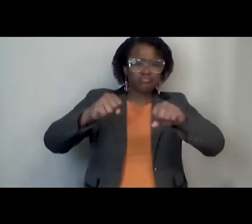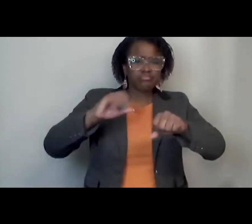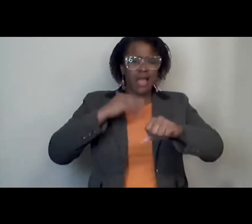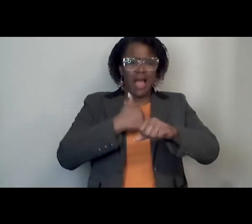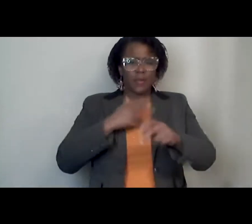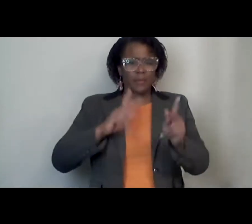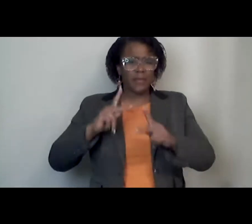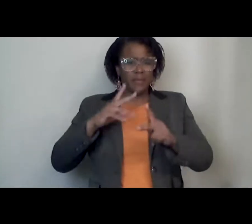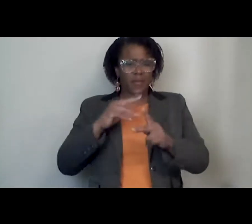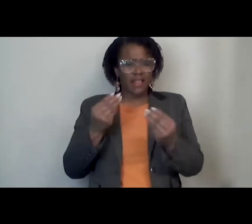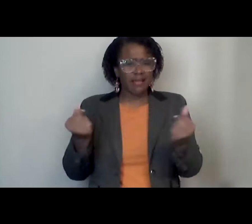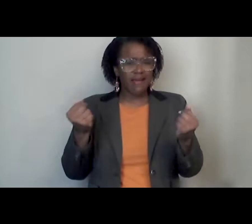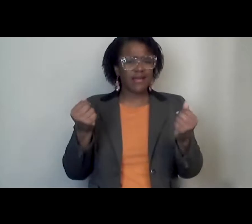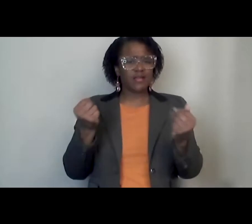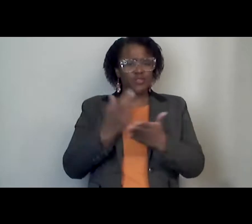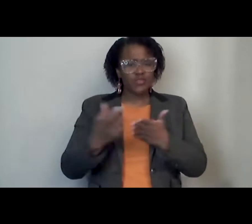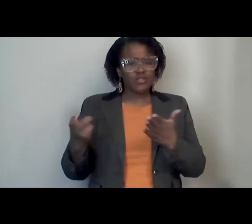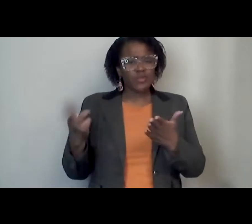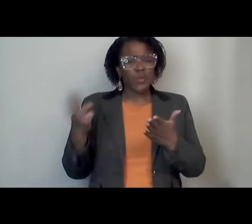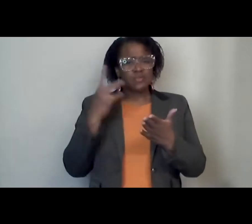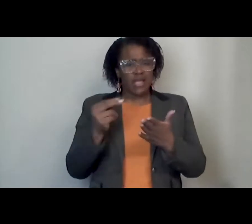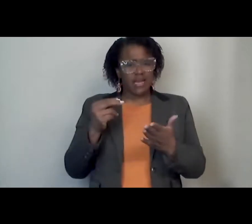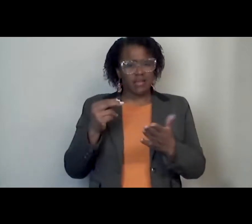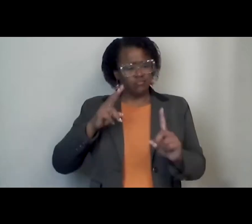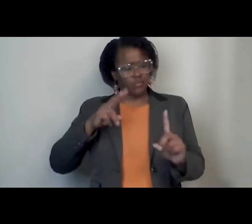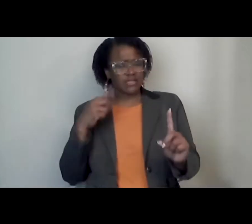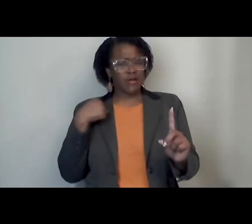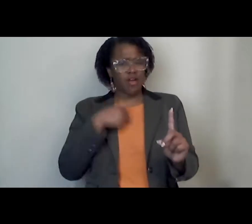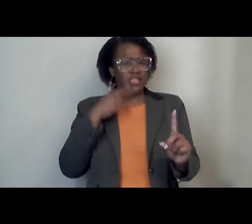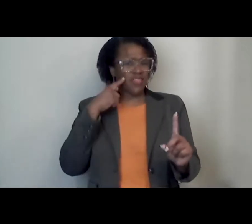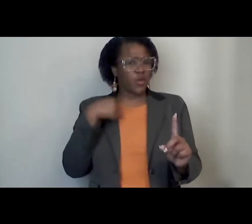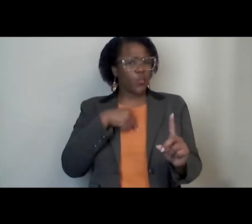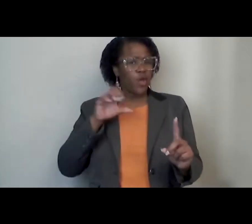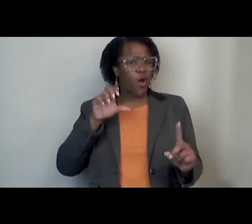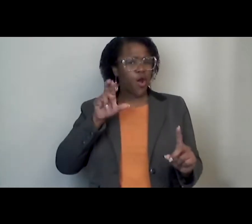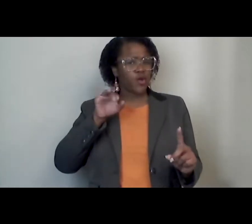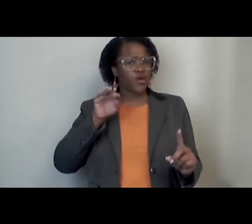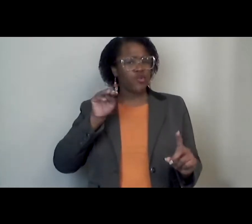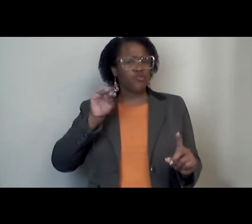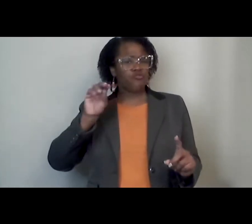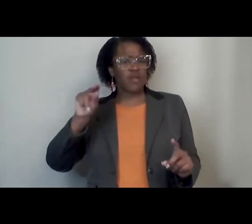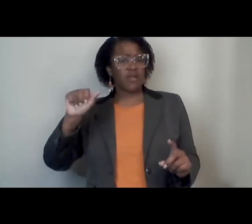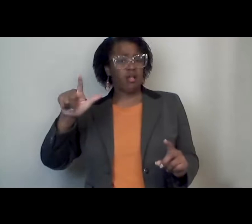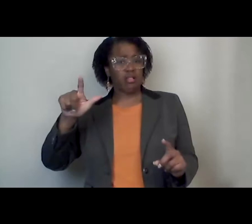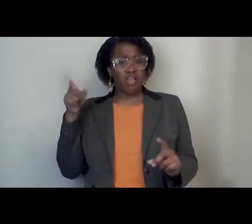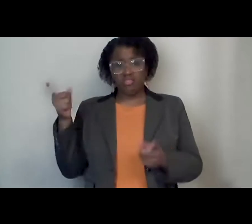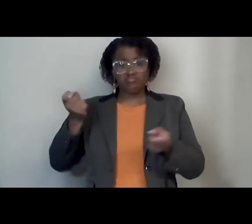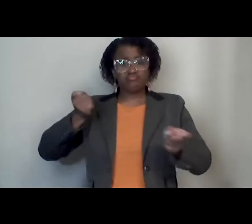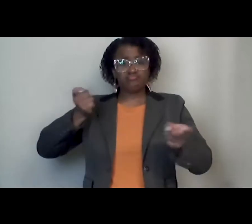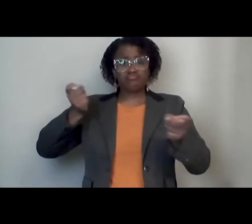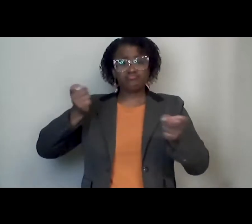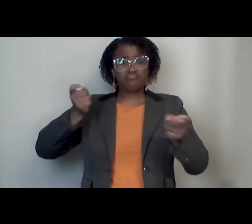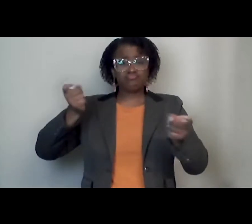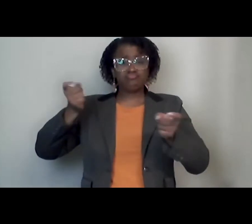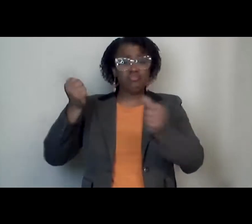extract resources, to surveil and criminalize us. They run the world. It's the long tentacles that run the